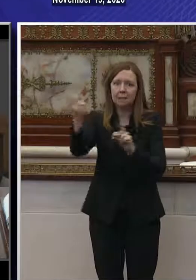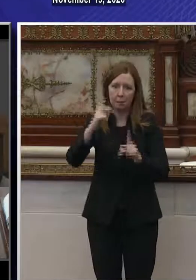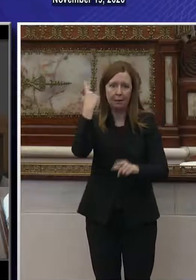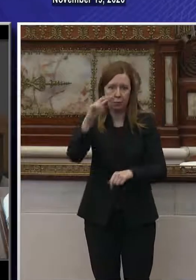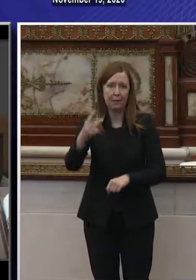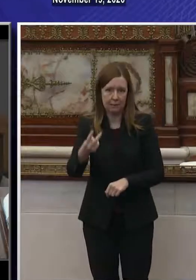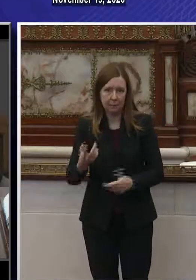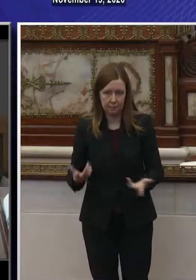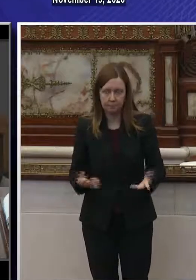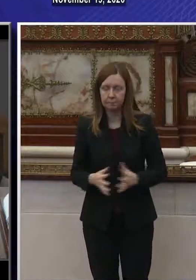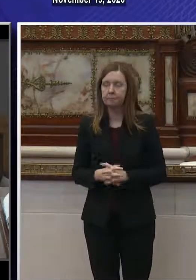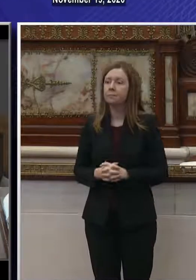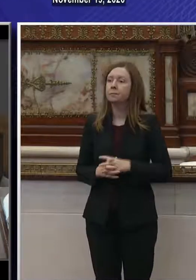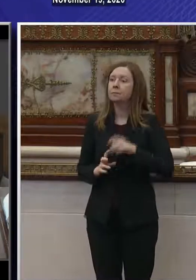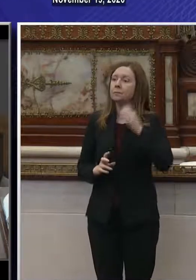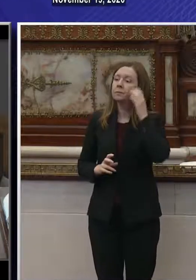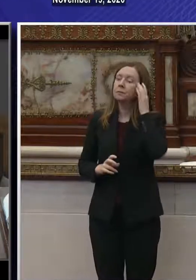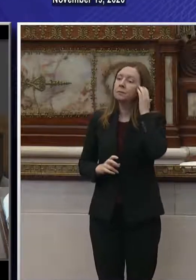And